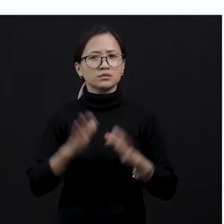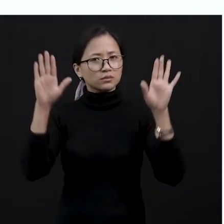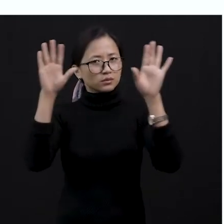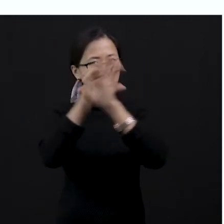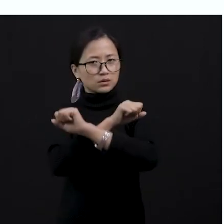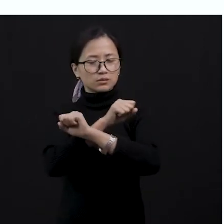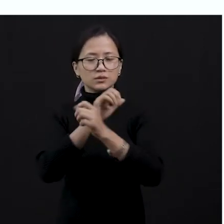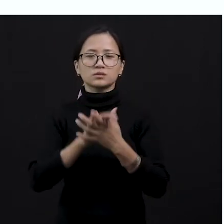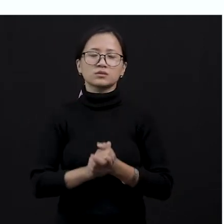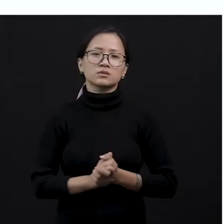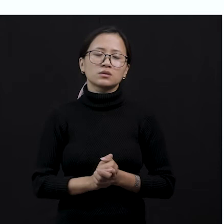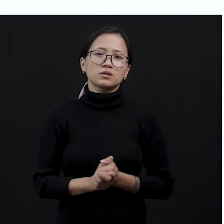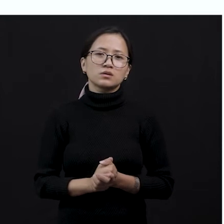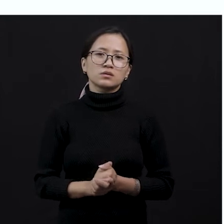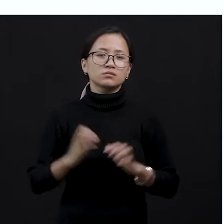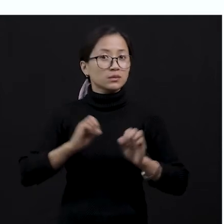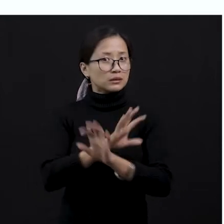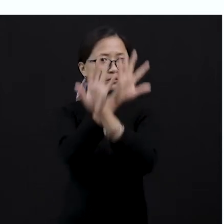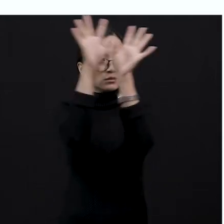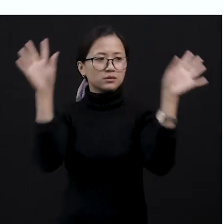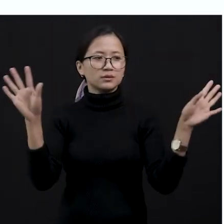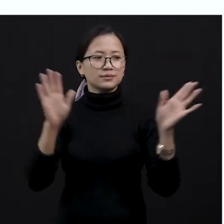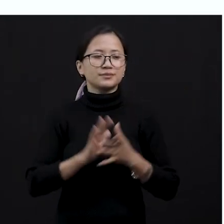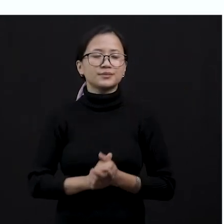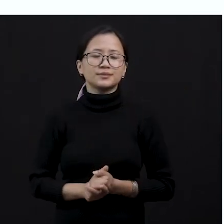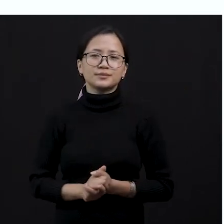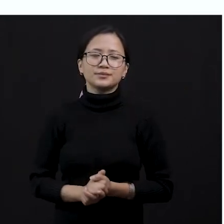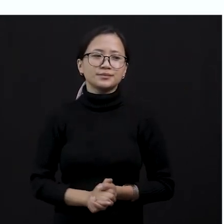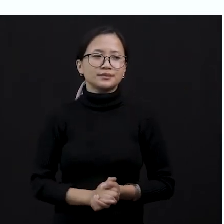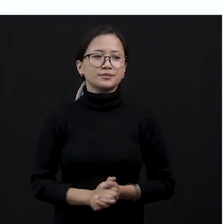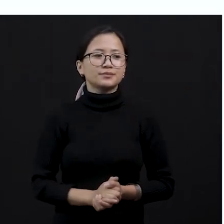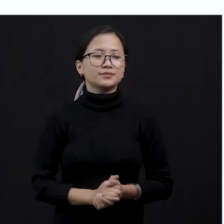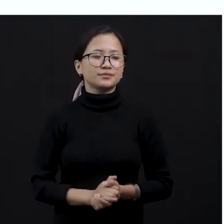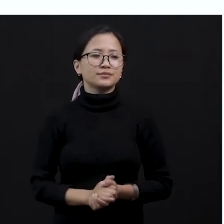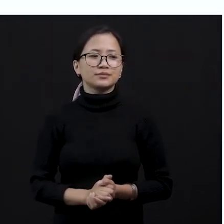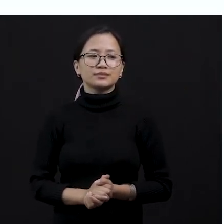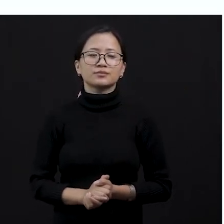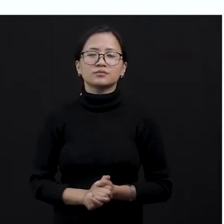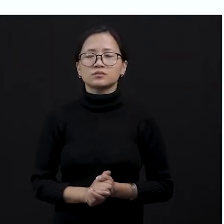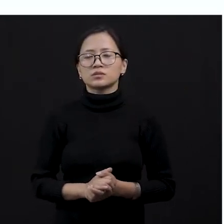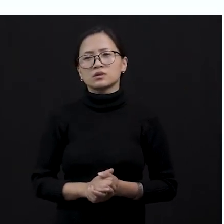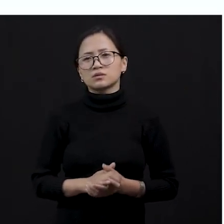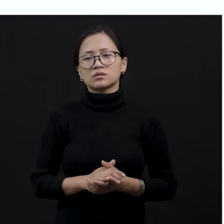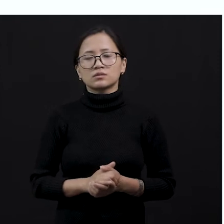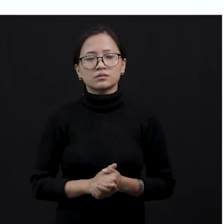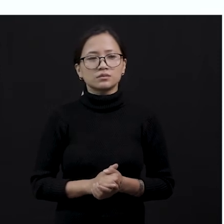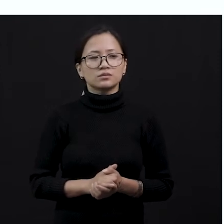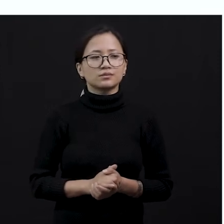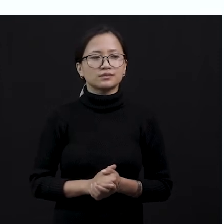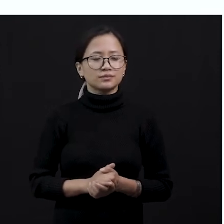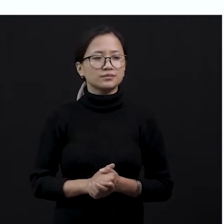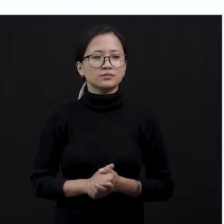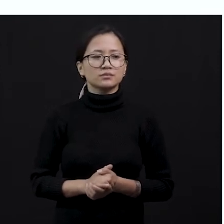dark. Dark means light, right? Something that is very dark, the opposite of dark will be, of course, light,